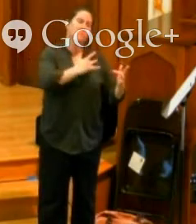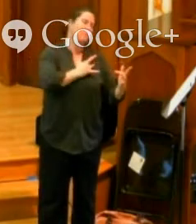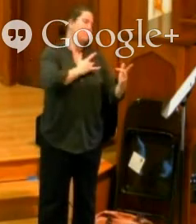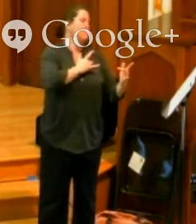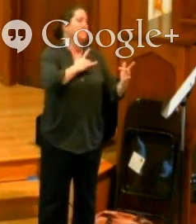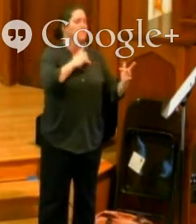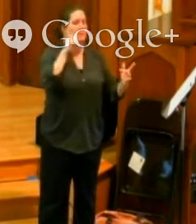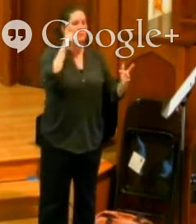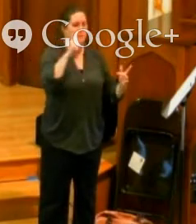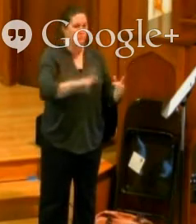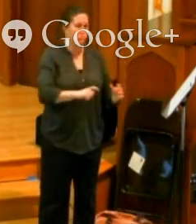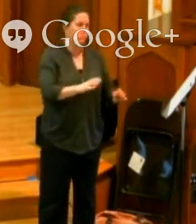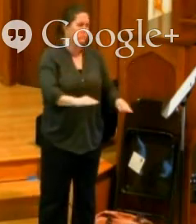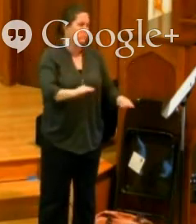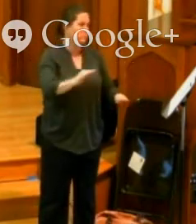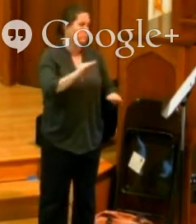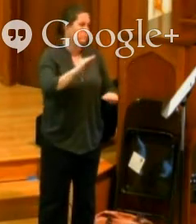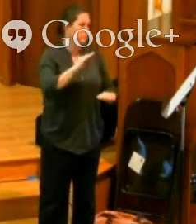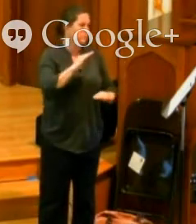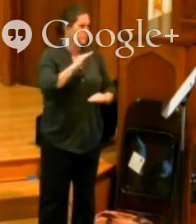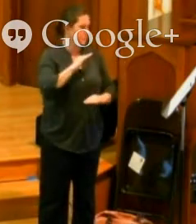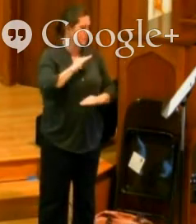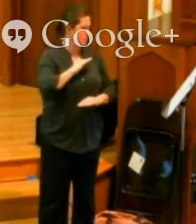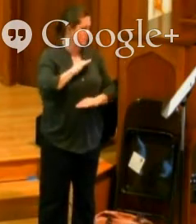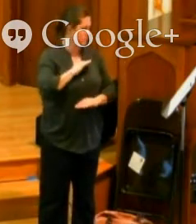weakness to my need.